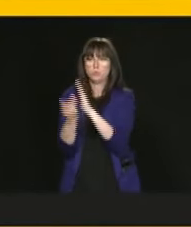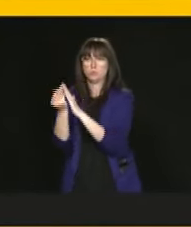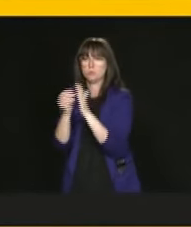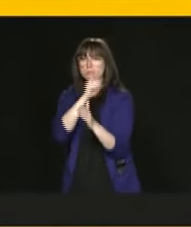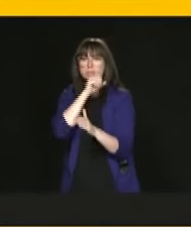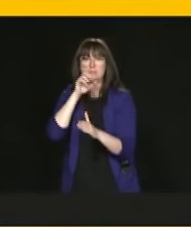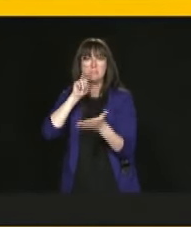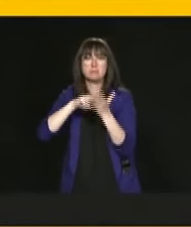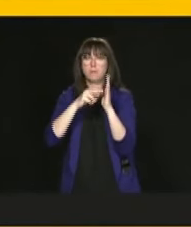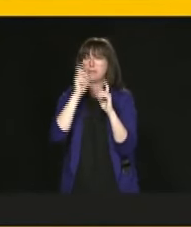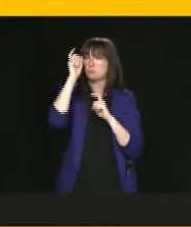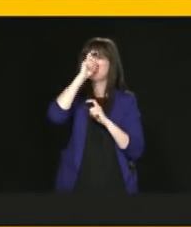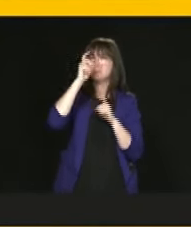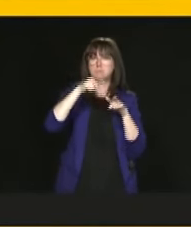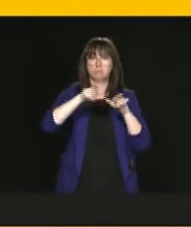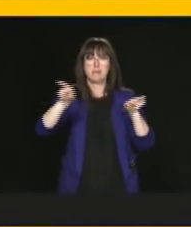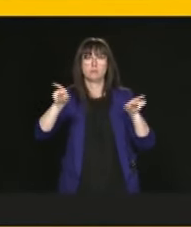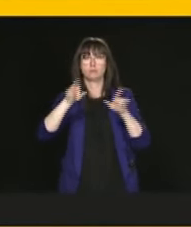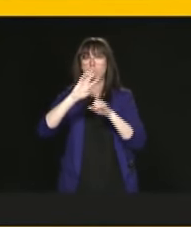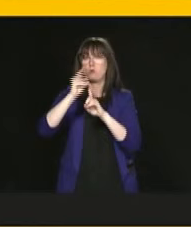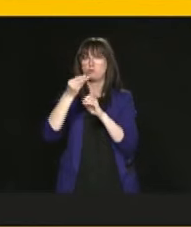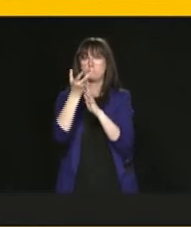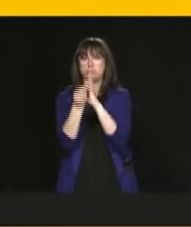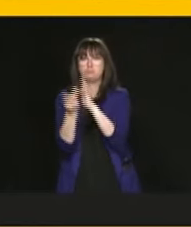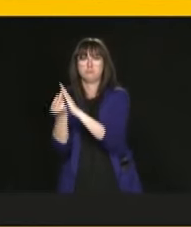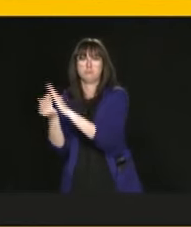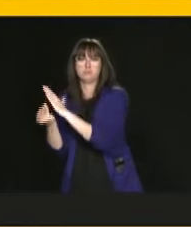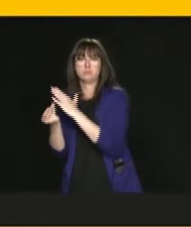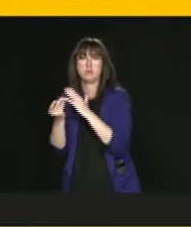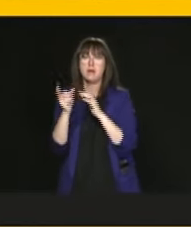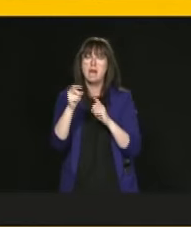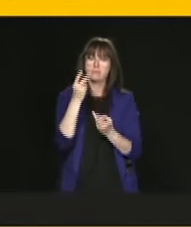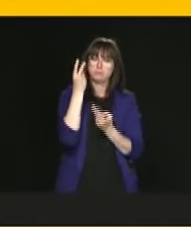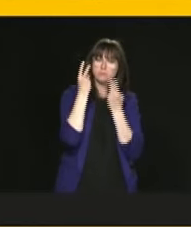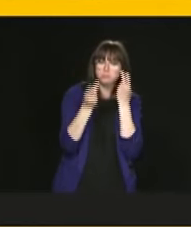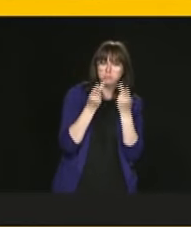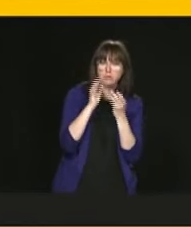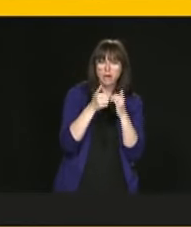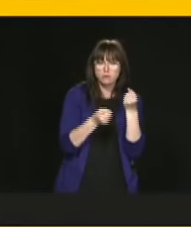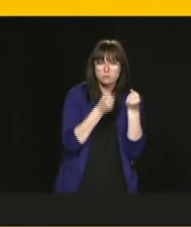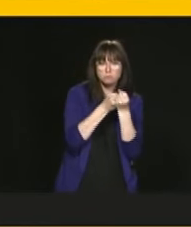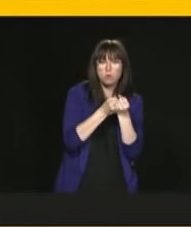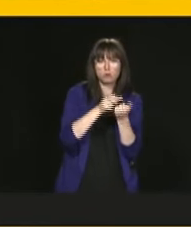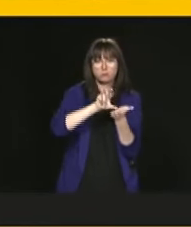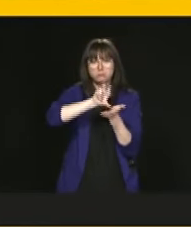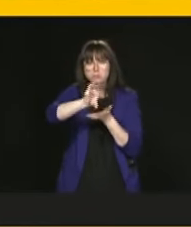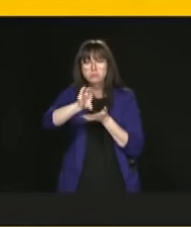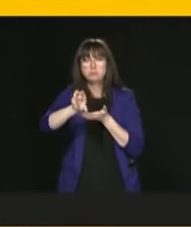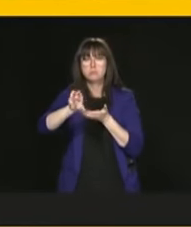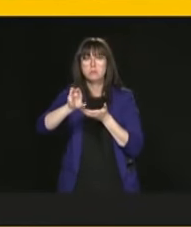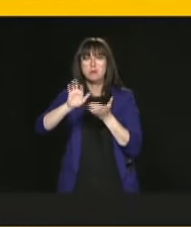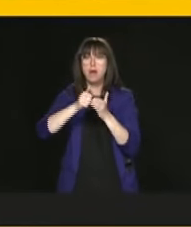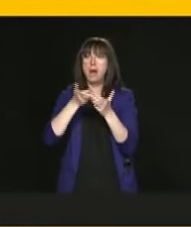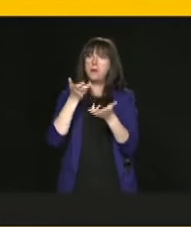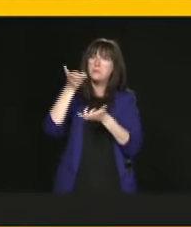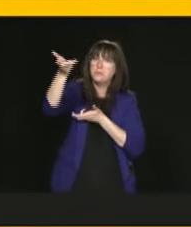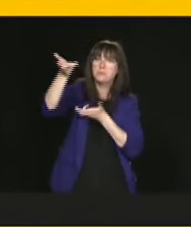funds, around support, around even how we ourselves treat some our own grandparents.